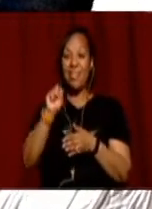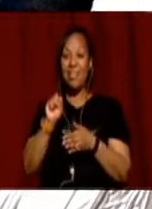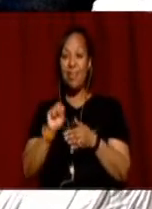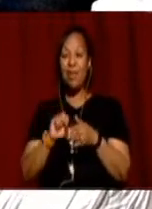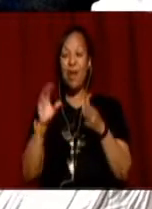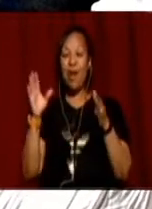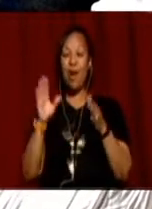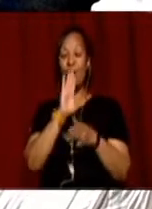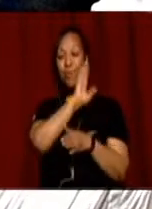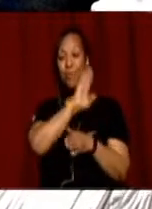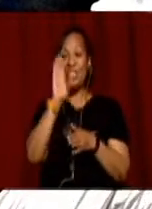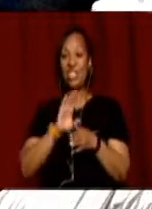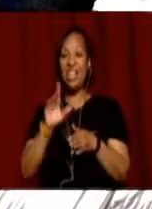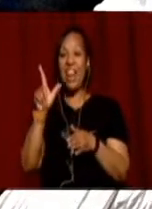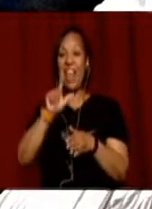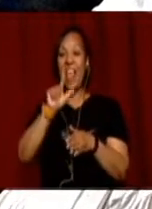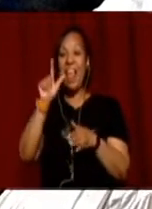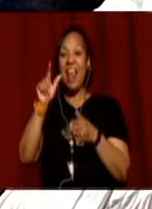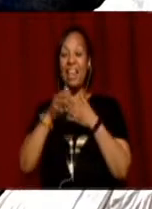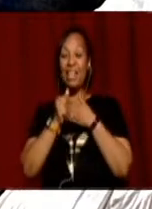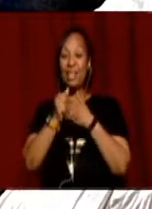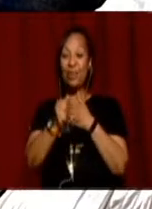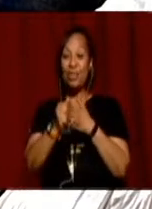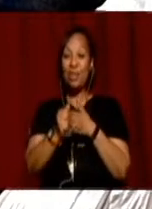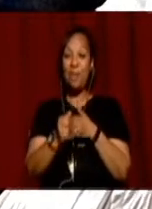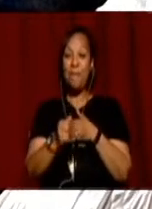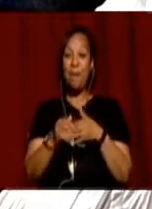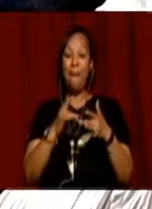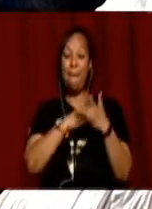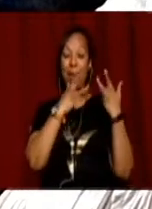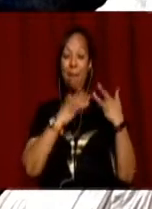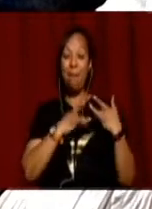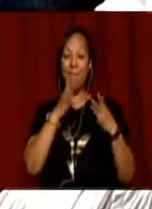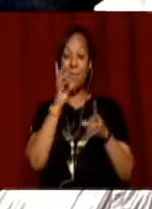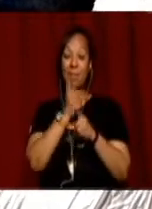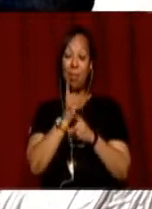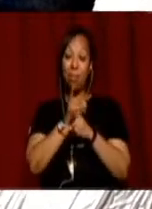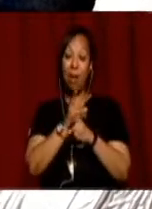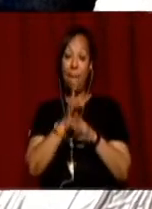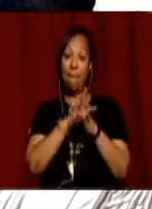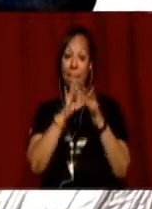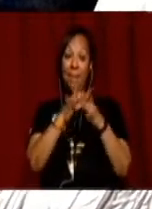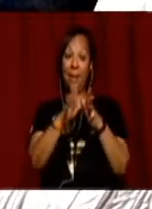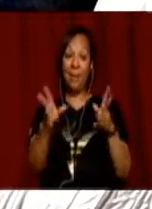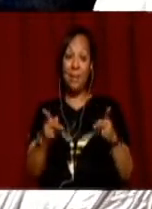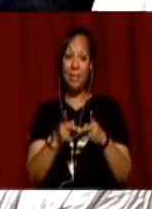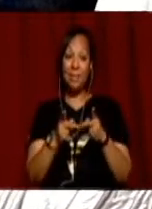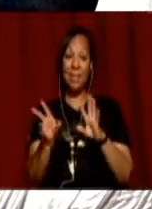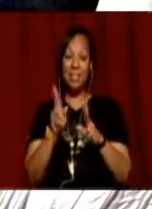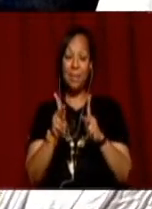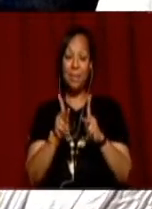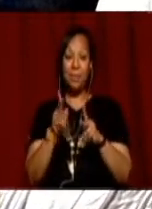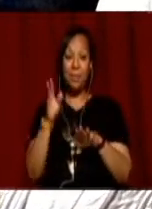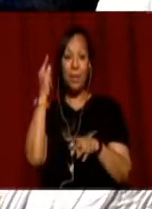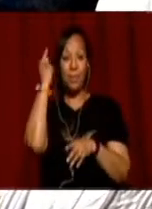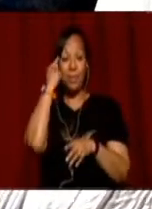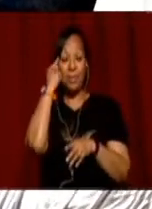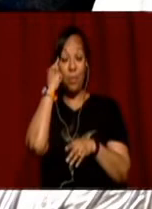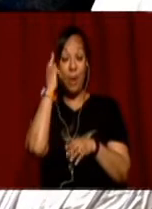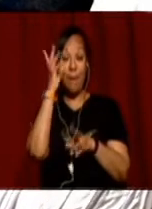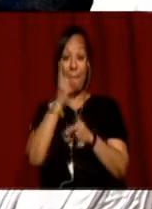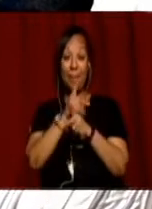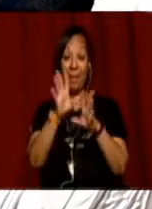Council. So I very humbly say some people thought that my heart was in the right place. Then some people thought that my head was in the right